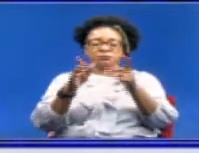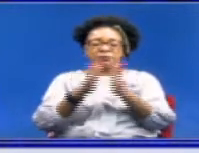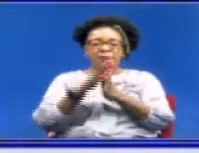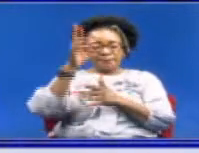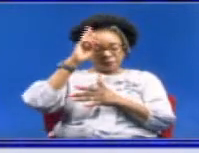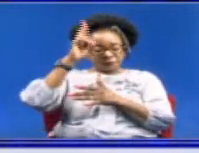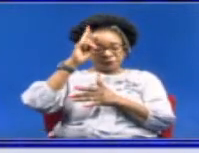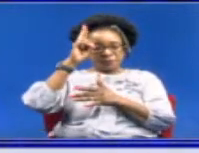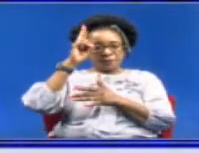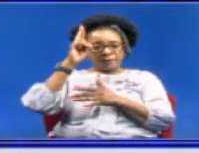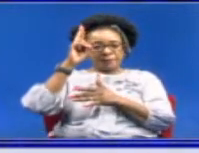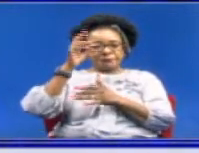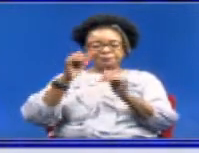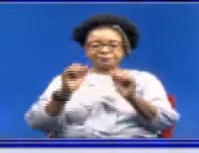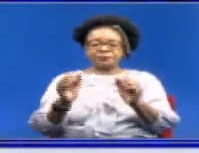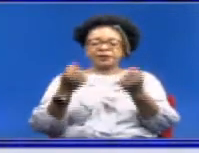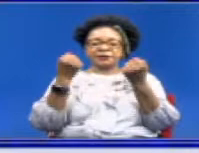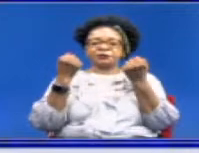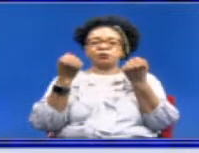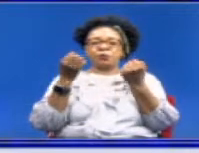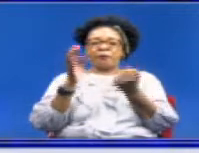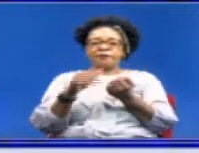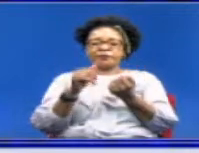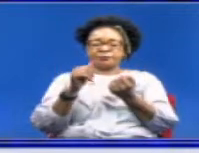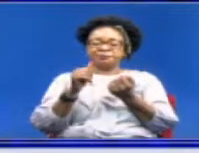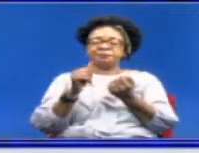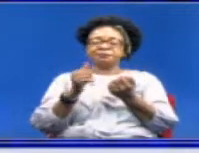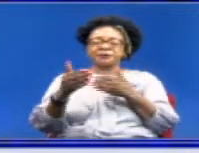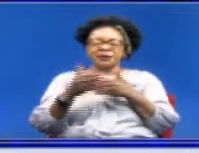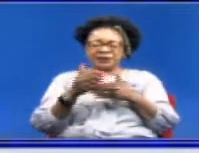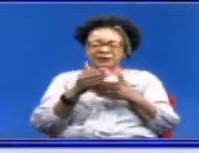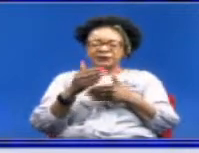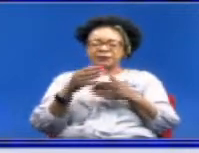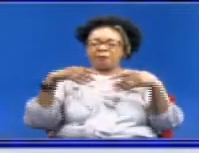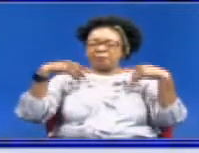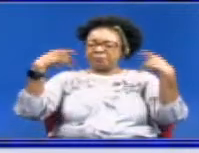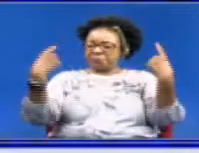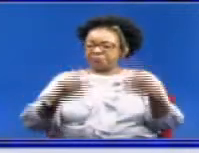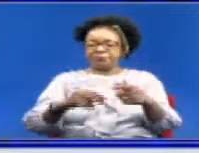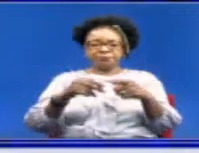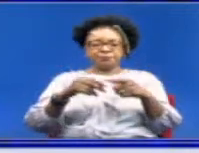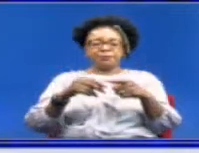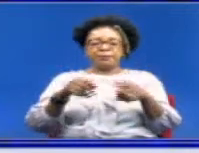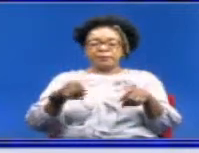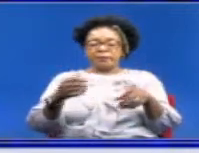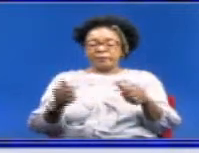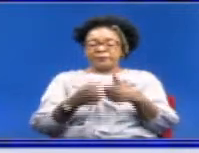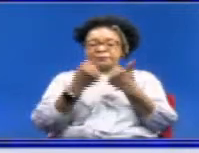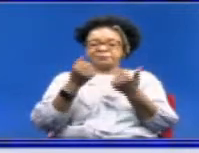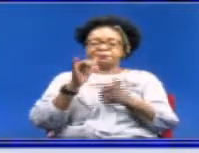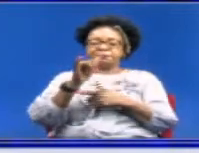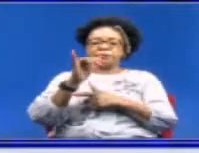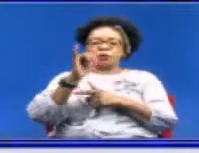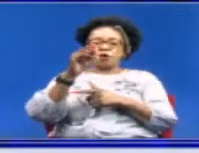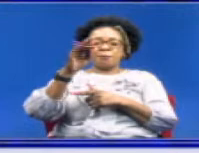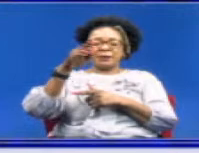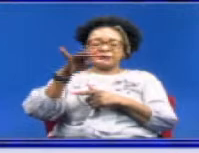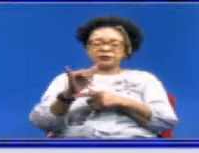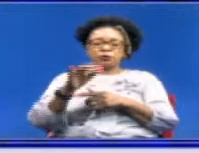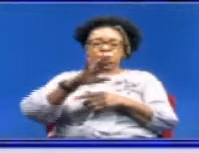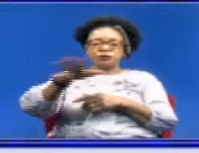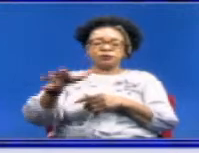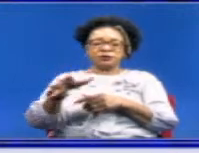the rescued by police from the jaws of death after an angry mob subdued them in Ikolomani constituency,